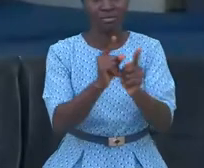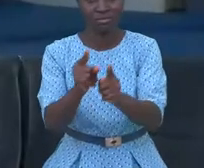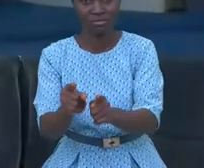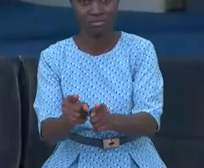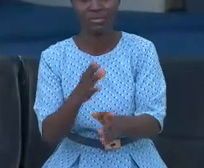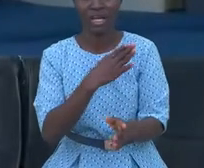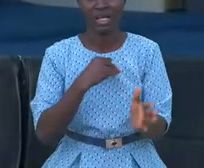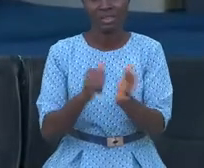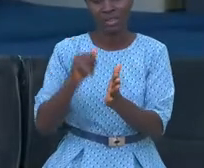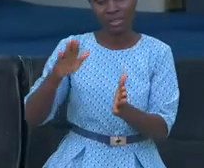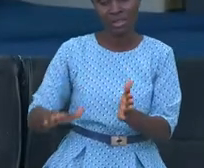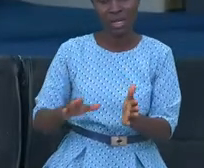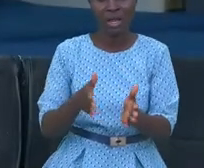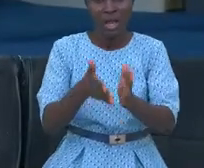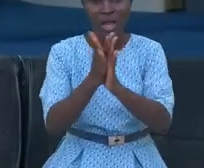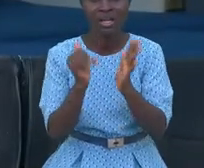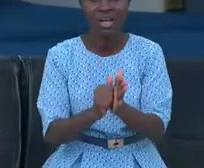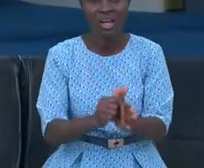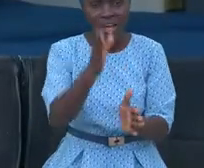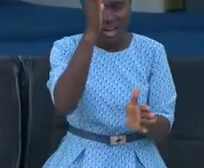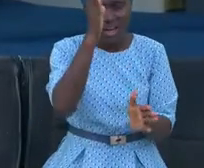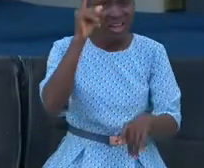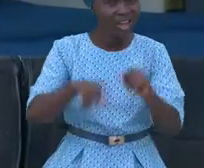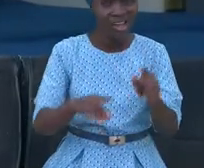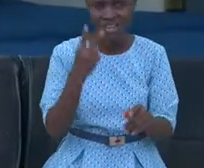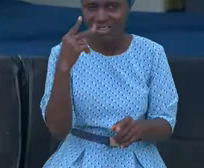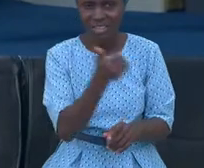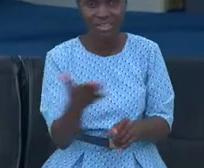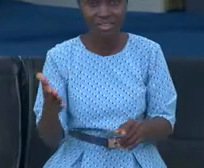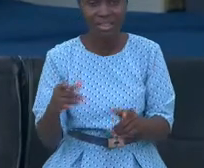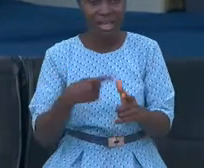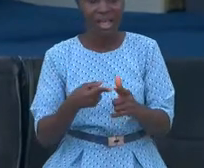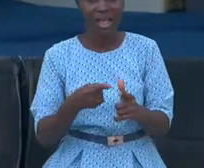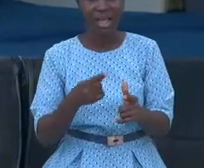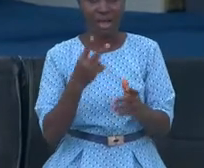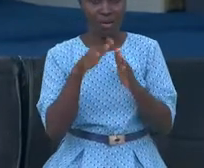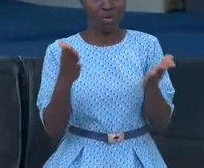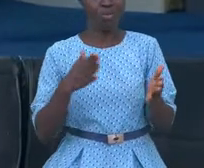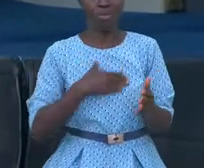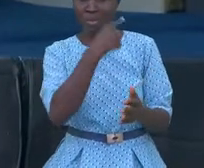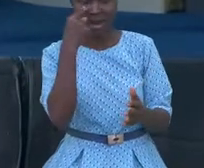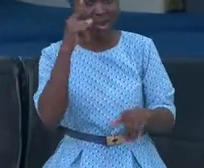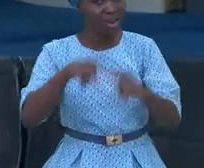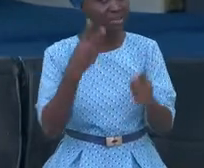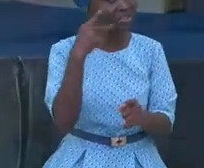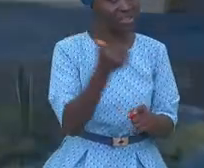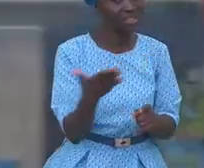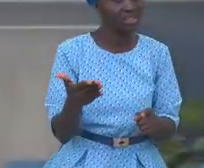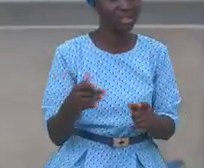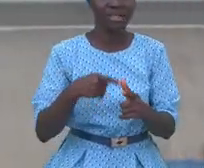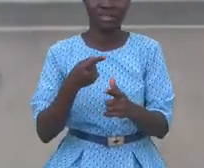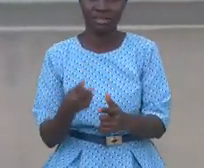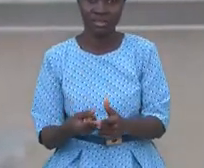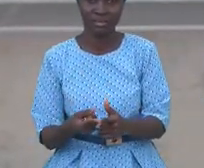the child said, "Daddy, I can't see anything. I opened my eyes, but I can't see anything." And